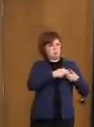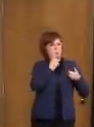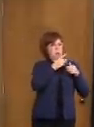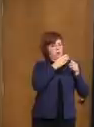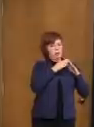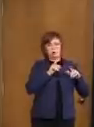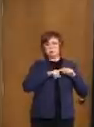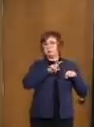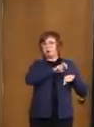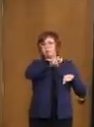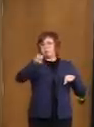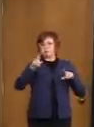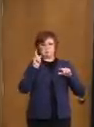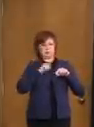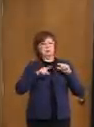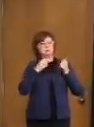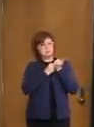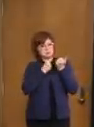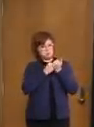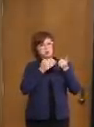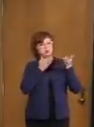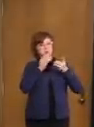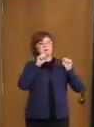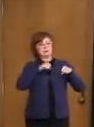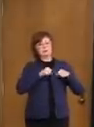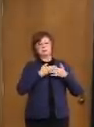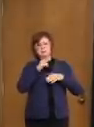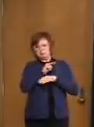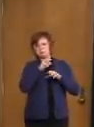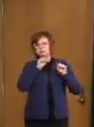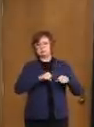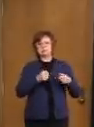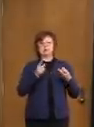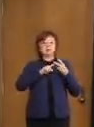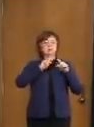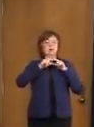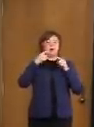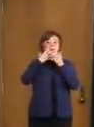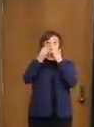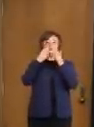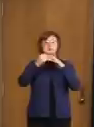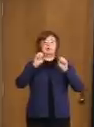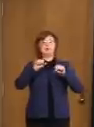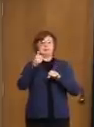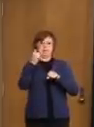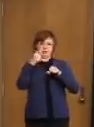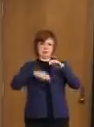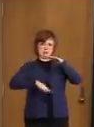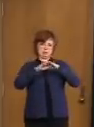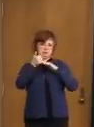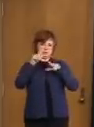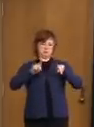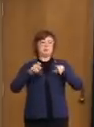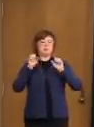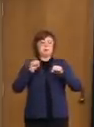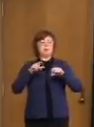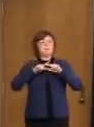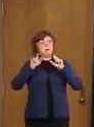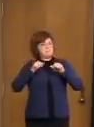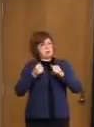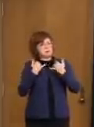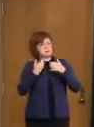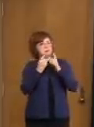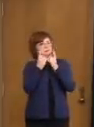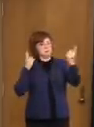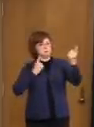gatherings can be up to 10 people, provided physical distancing can be maintained. Most retail locations